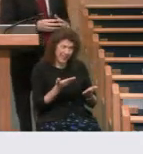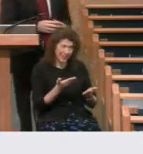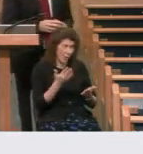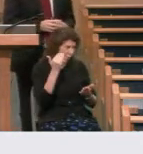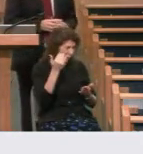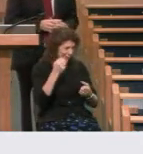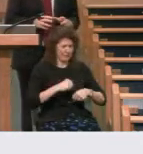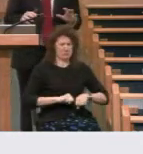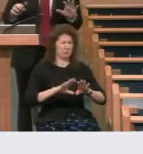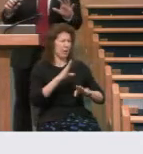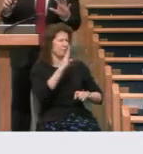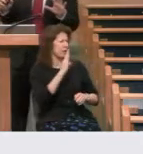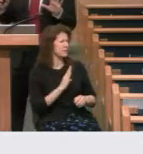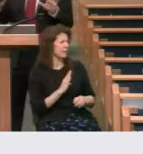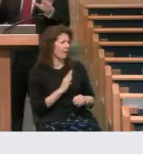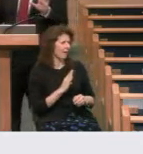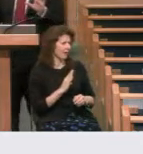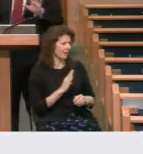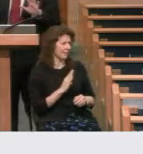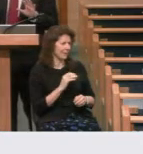keep it for ourselves, promise. And